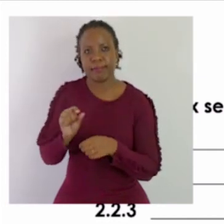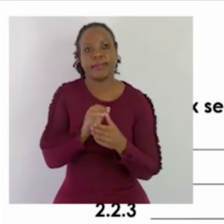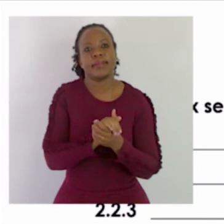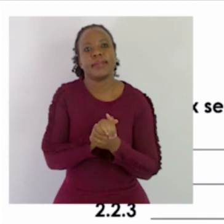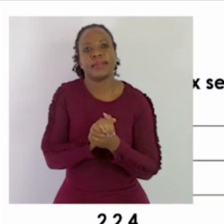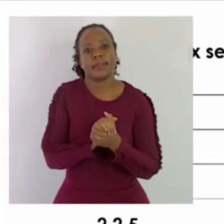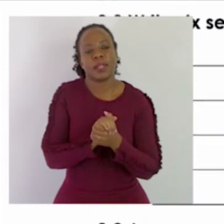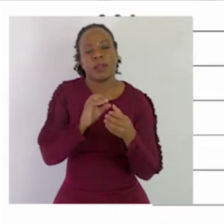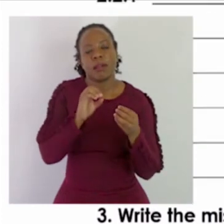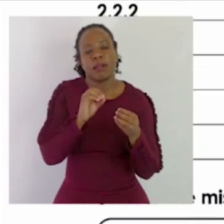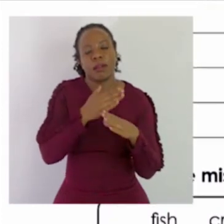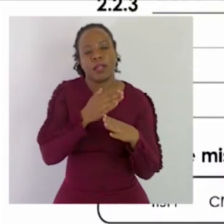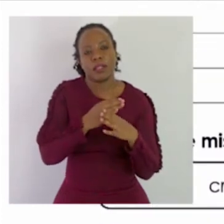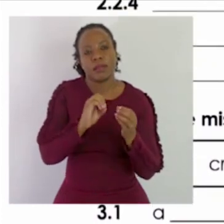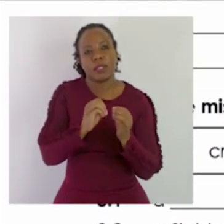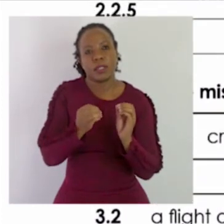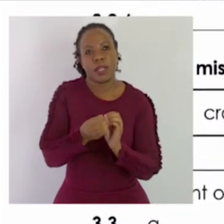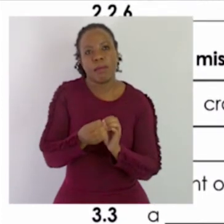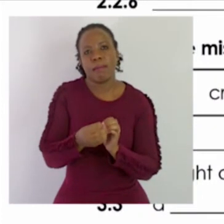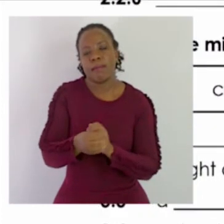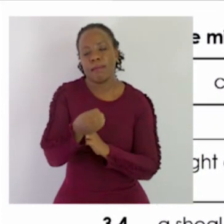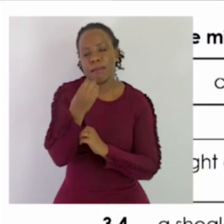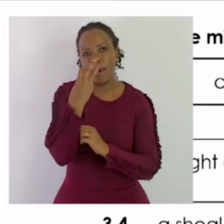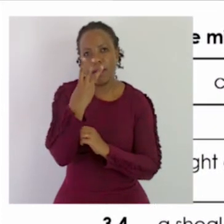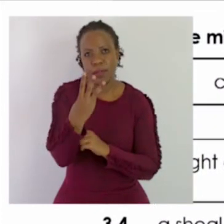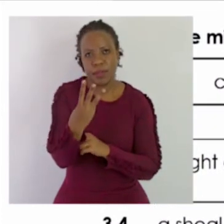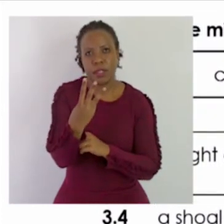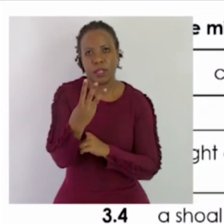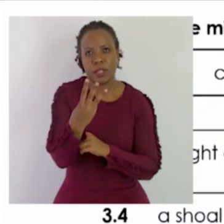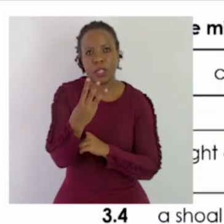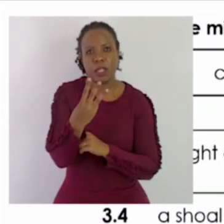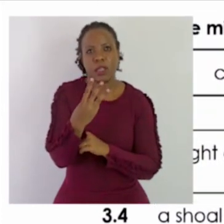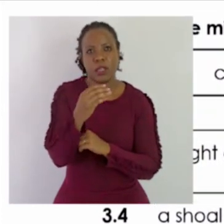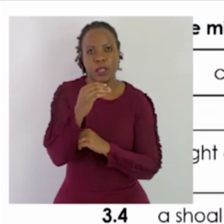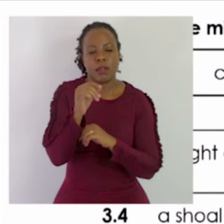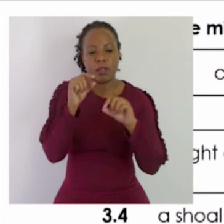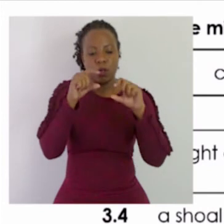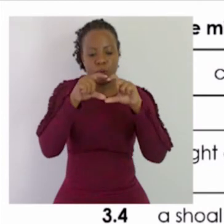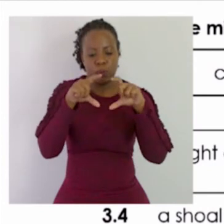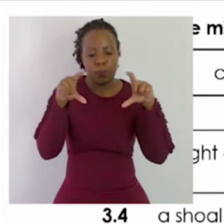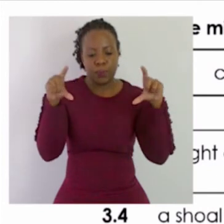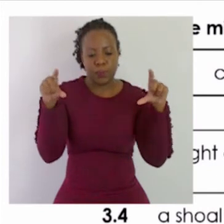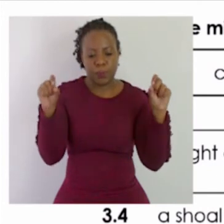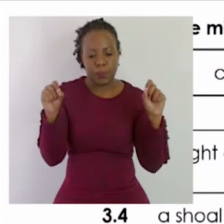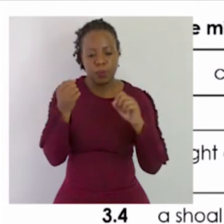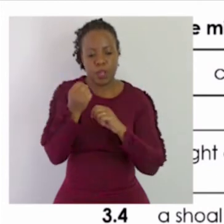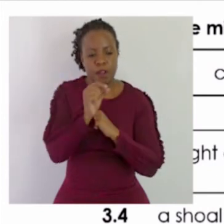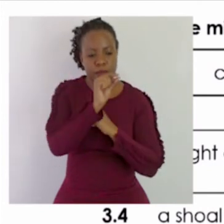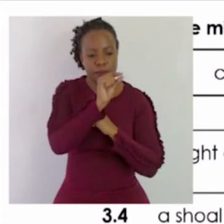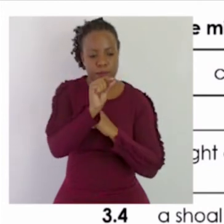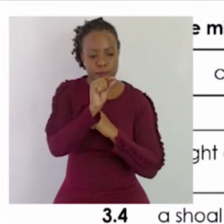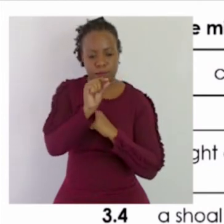3, write the missing words in the spaces provided. Write the